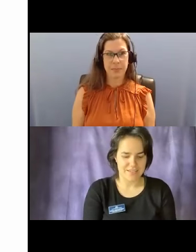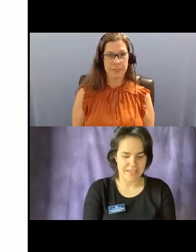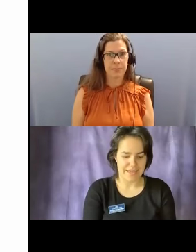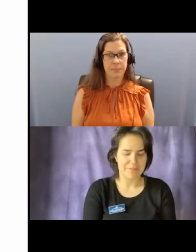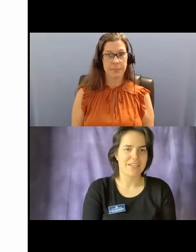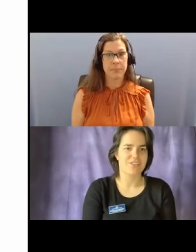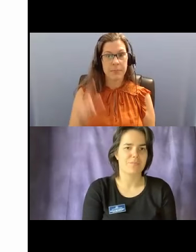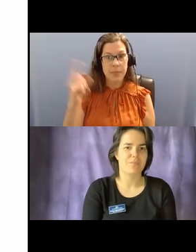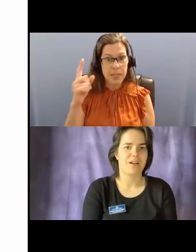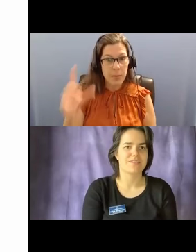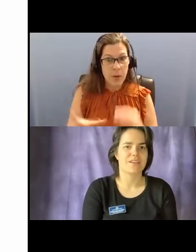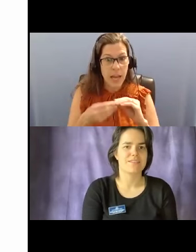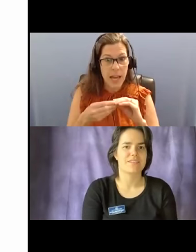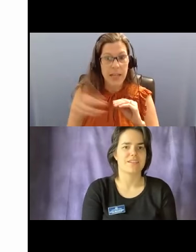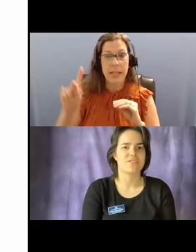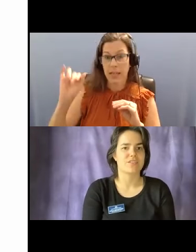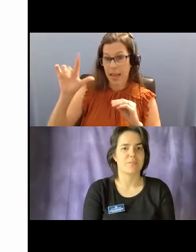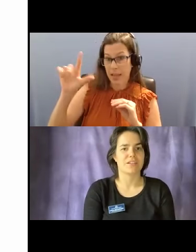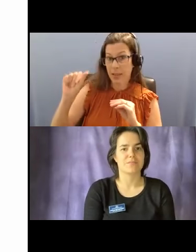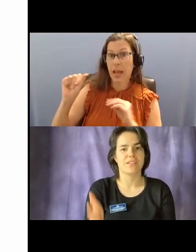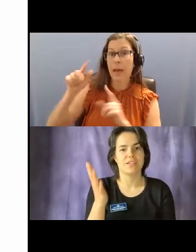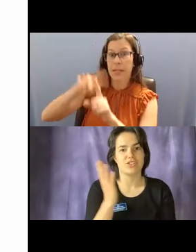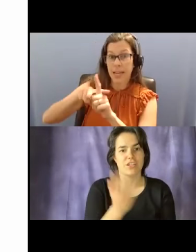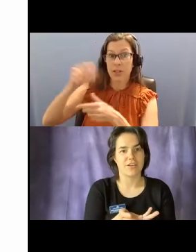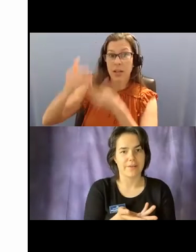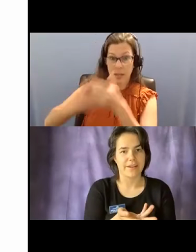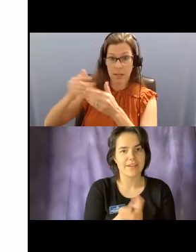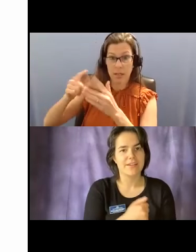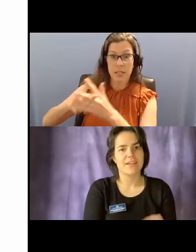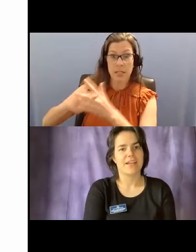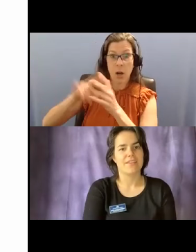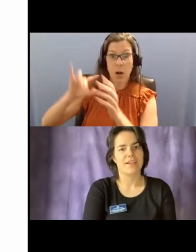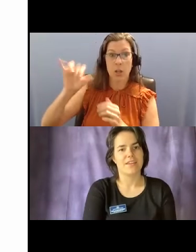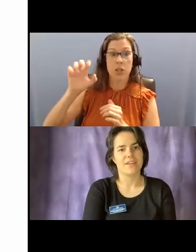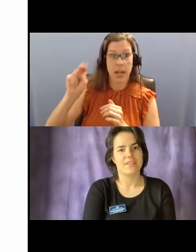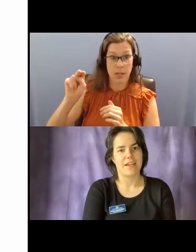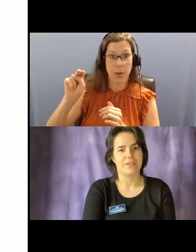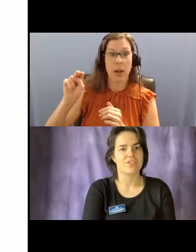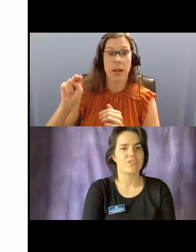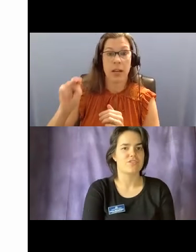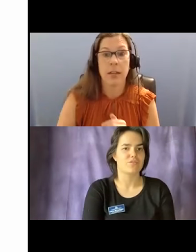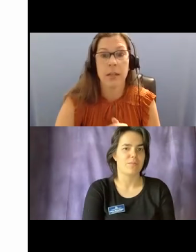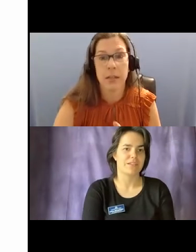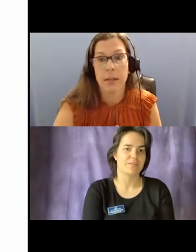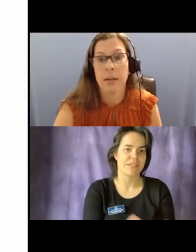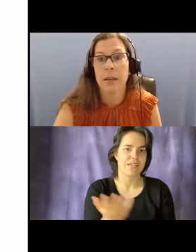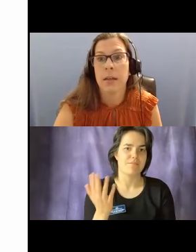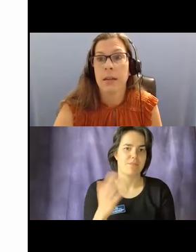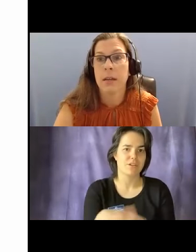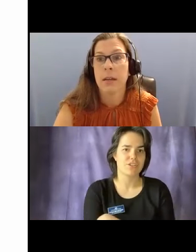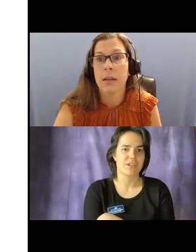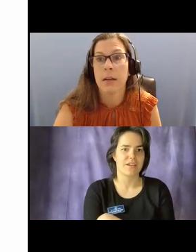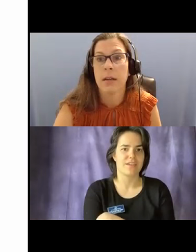Yeah, and the application process, it starts approximately in January, and then the application is due approximately